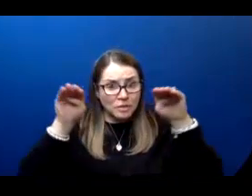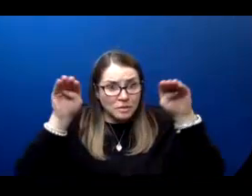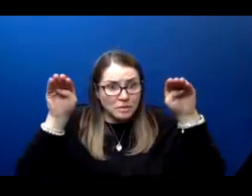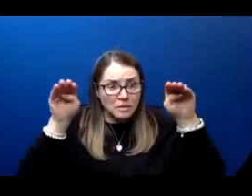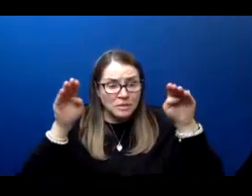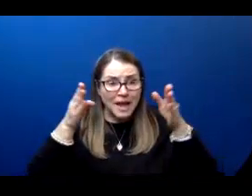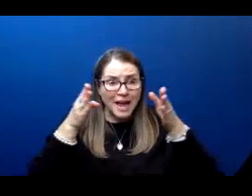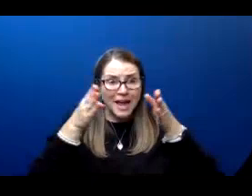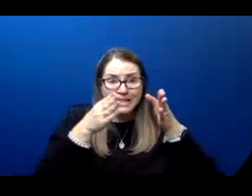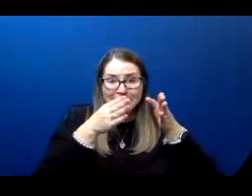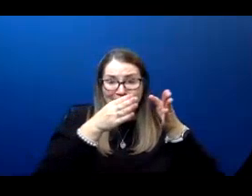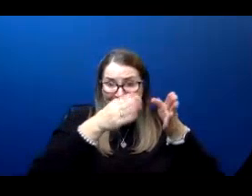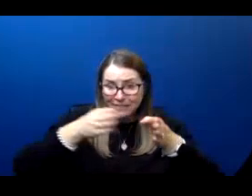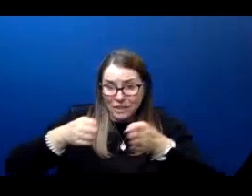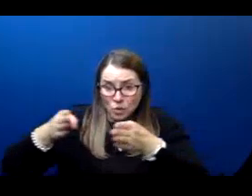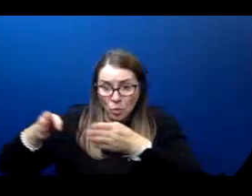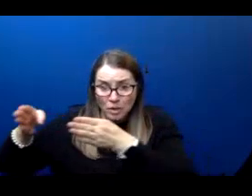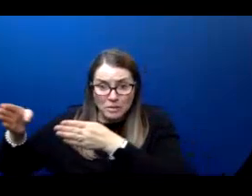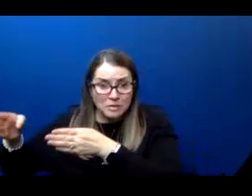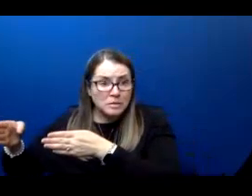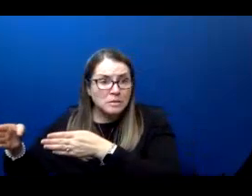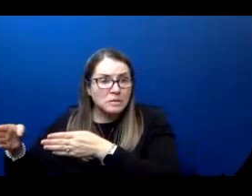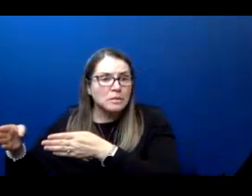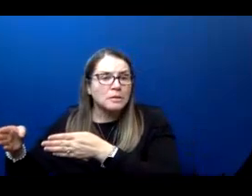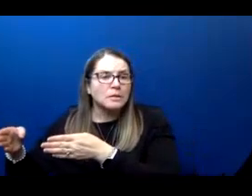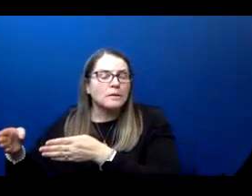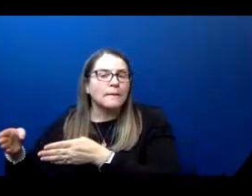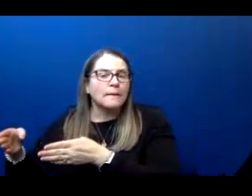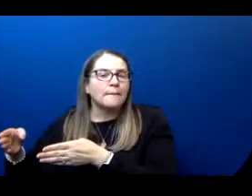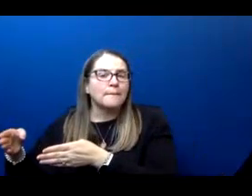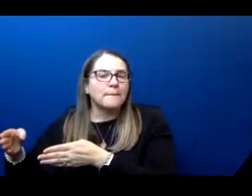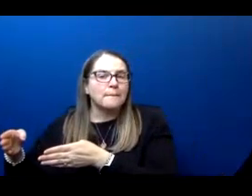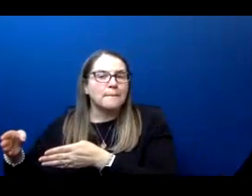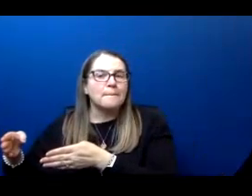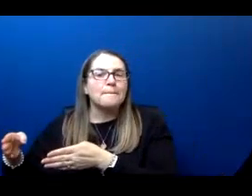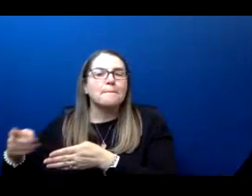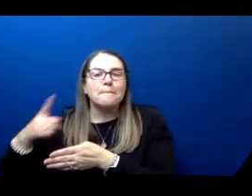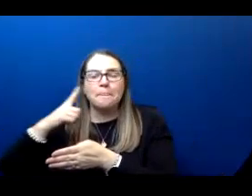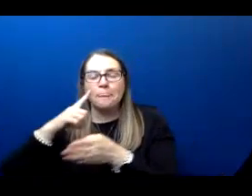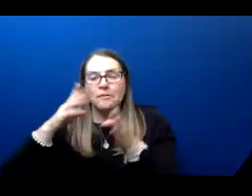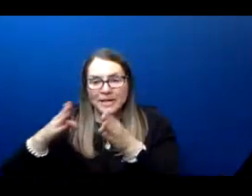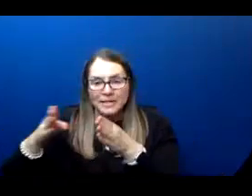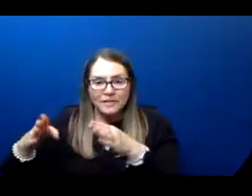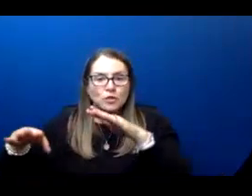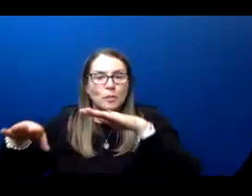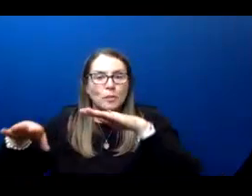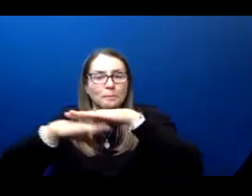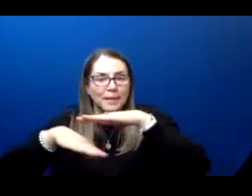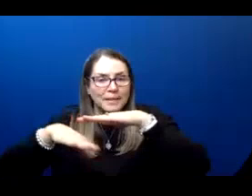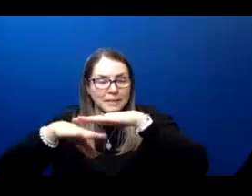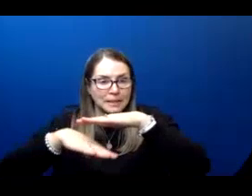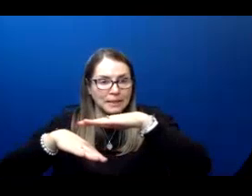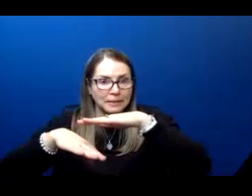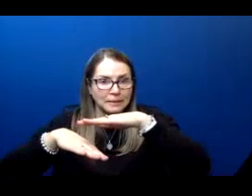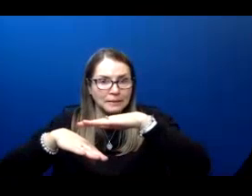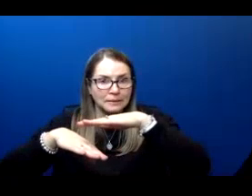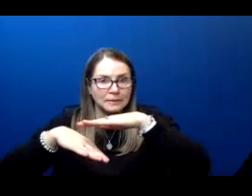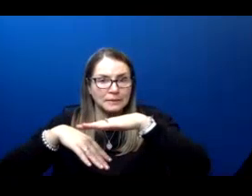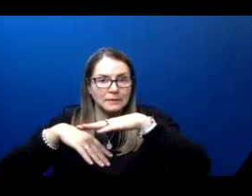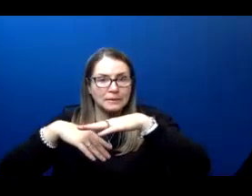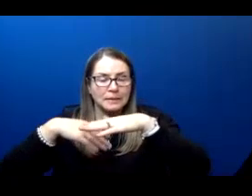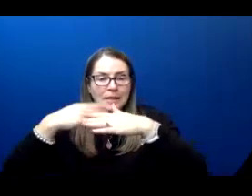those are, the recommendations for the individuals, and basically, um,